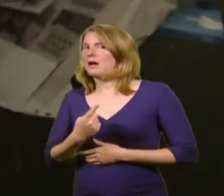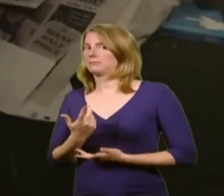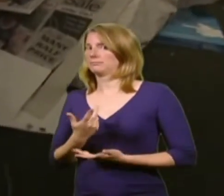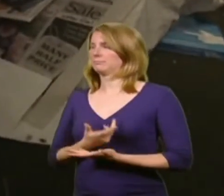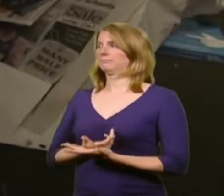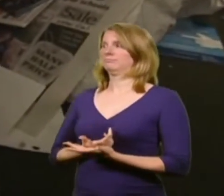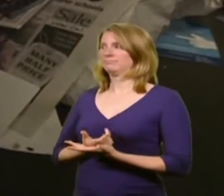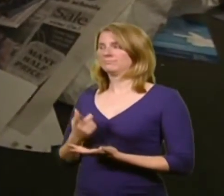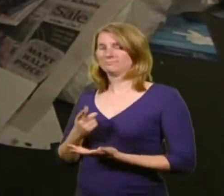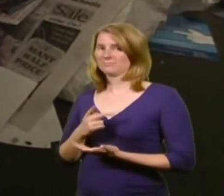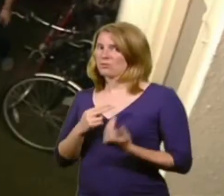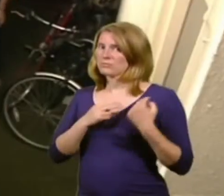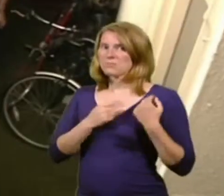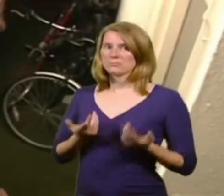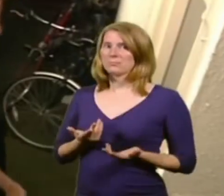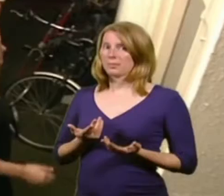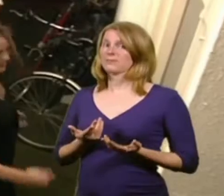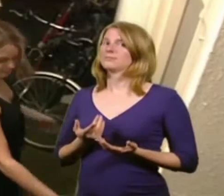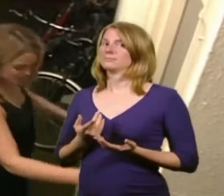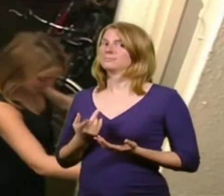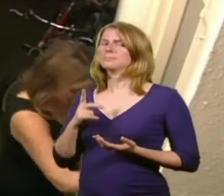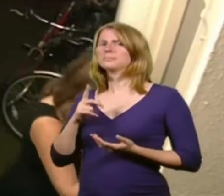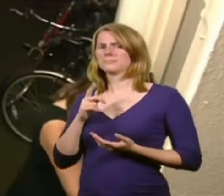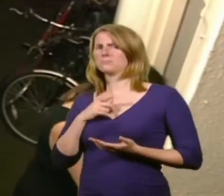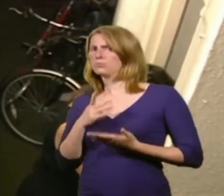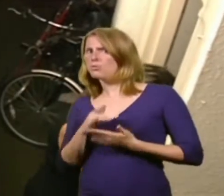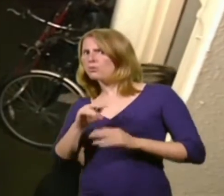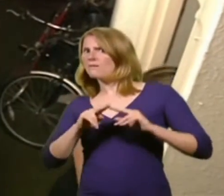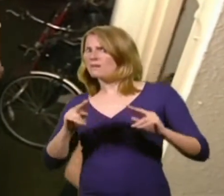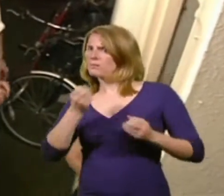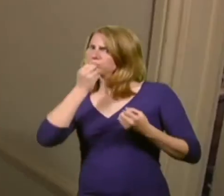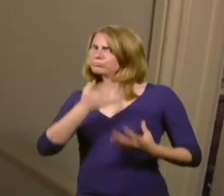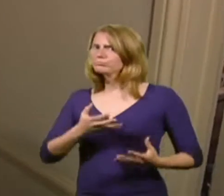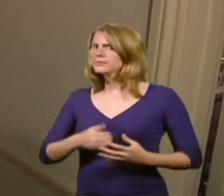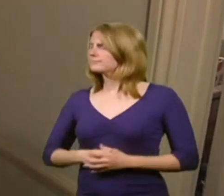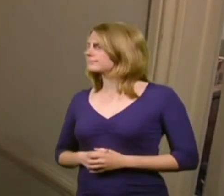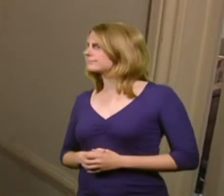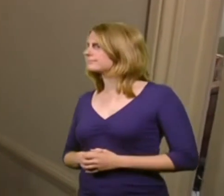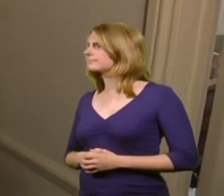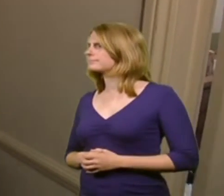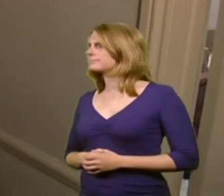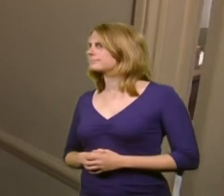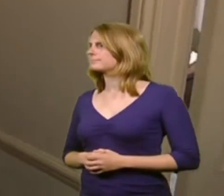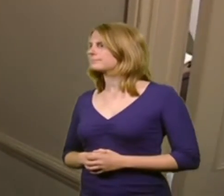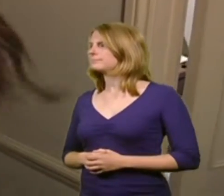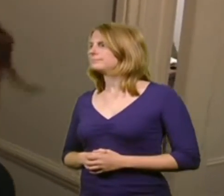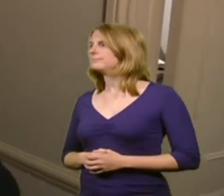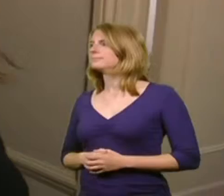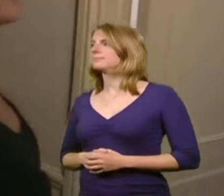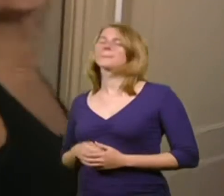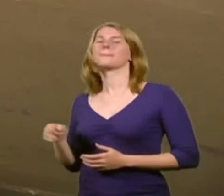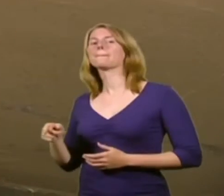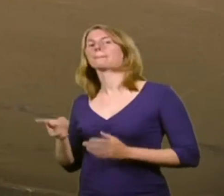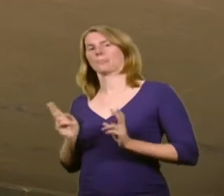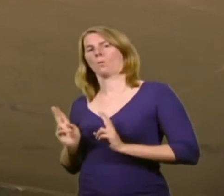you're obviously not responsible for this. I'm sure your flat's gorgeous. Yep, Or do you come wouldn't in. have called me, right? Quite. Come through.